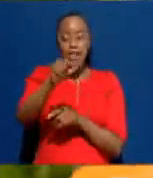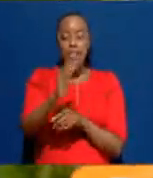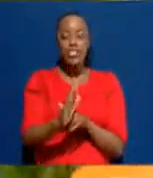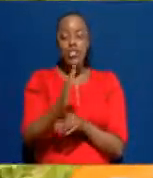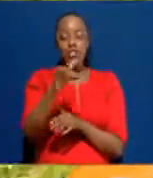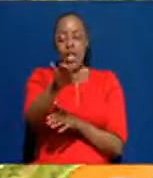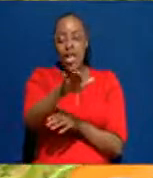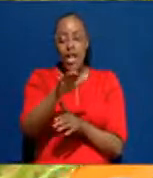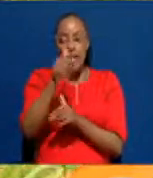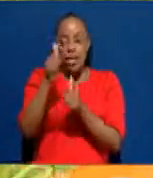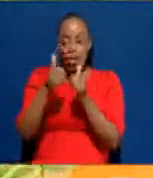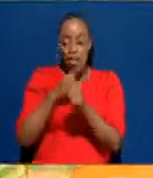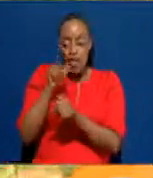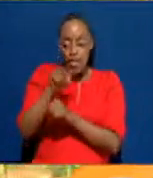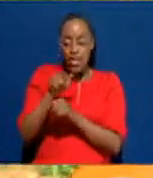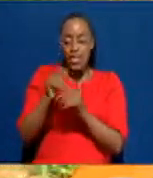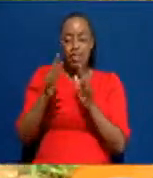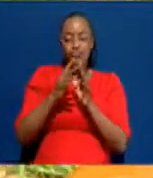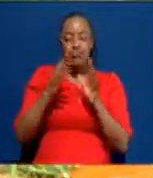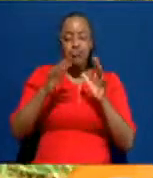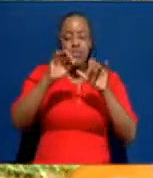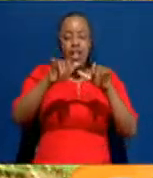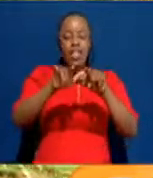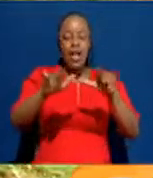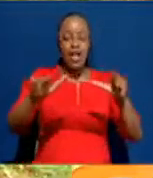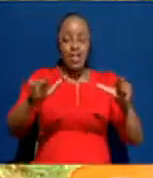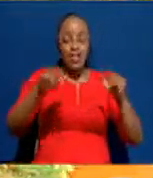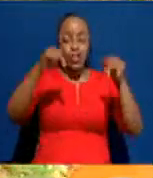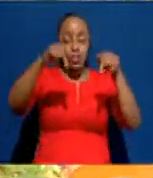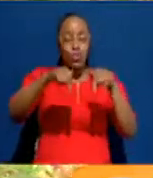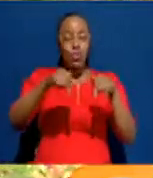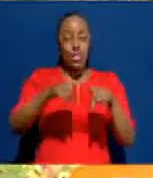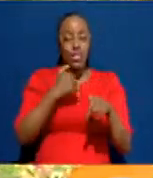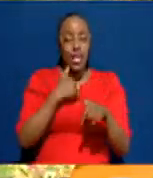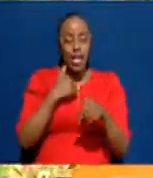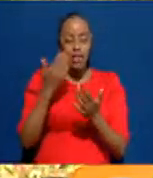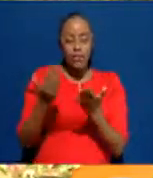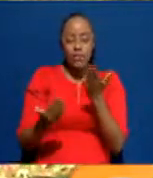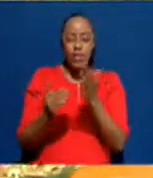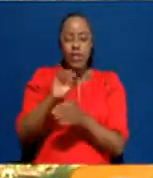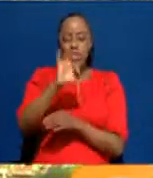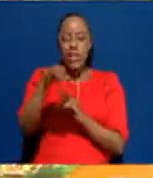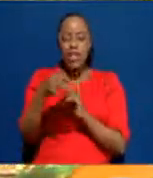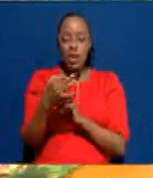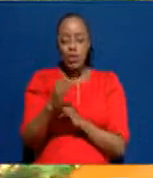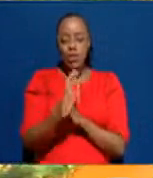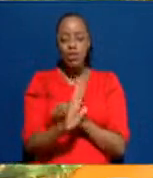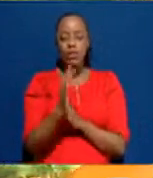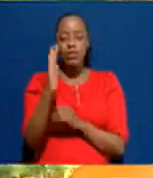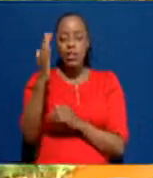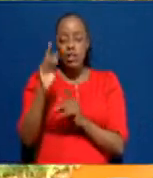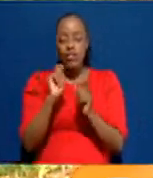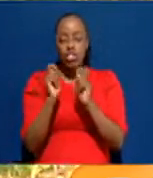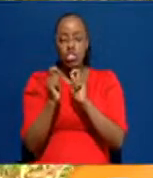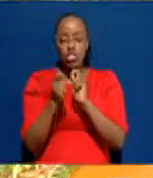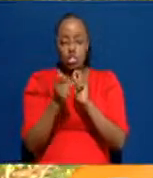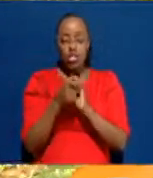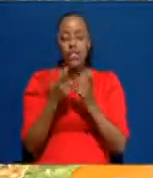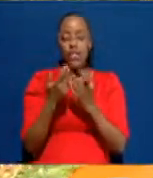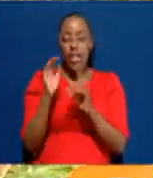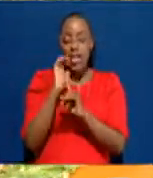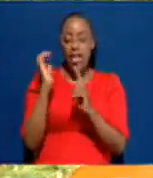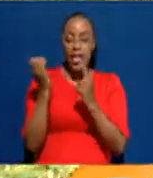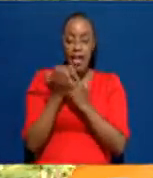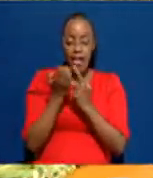some sections of this expansive farm. Today, she has an estimated 3,000 trees, changing the ecosystem